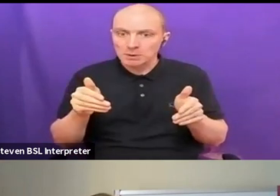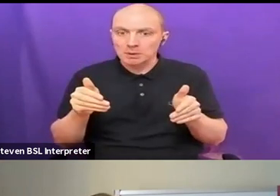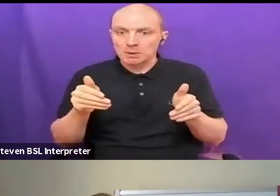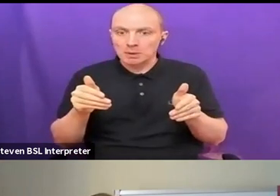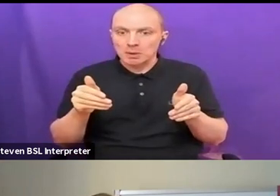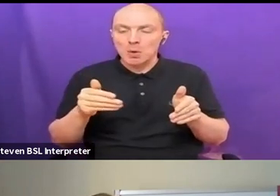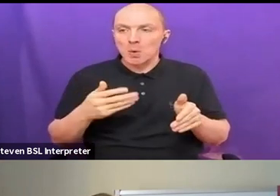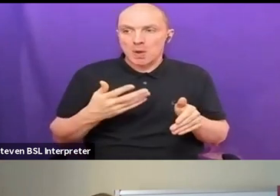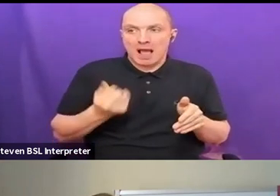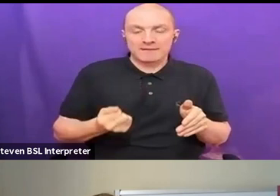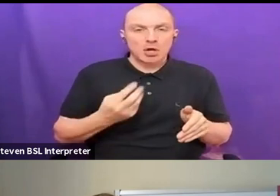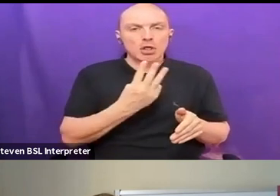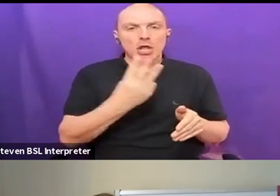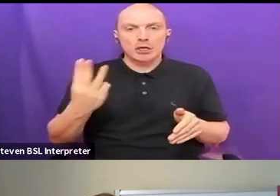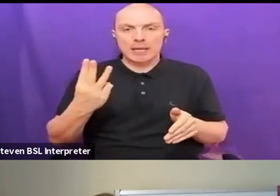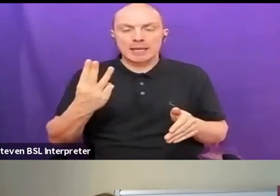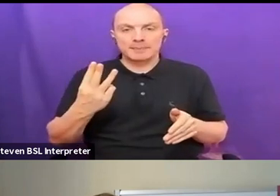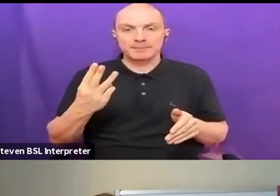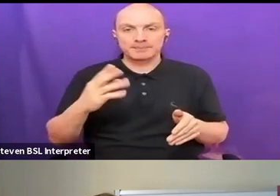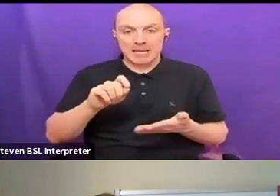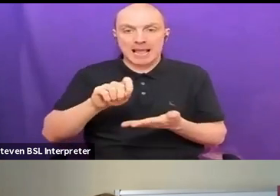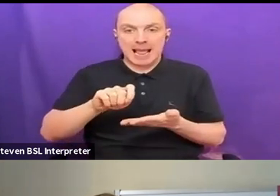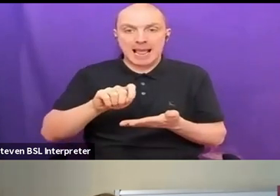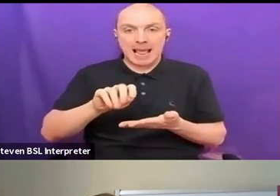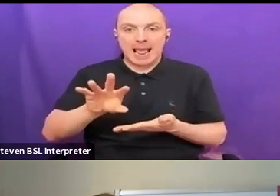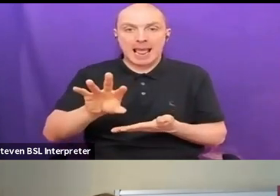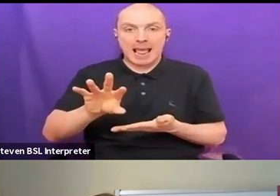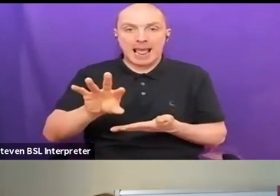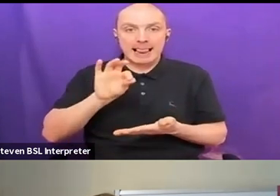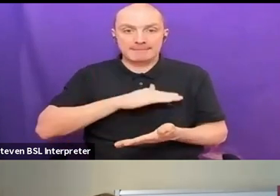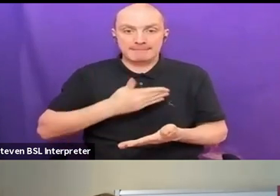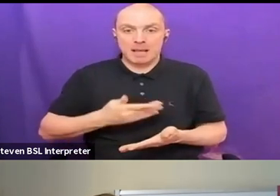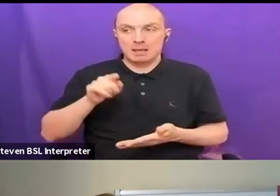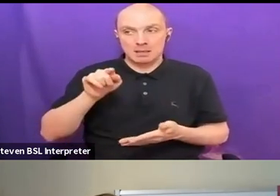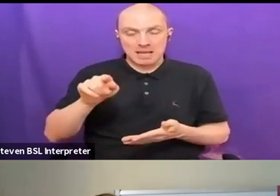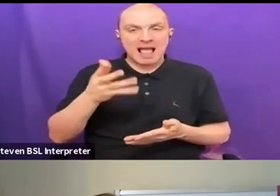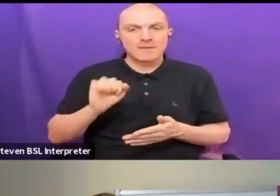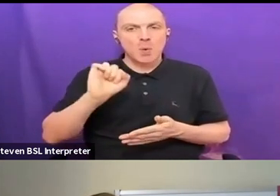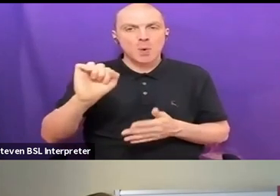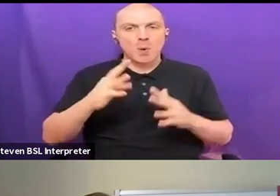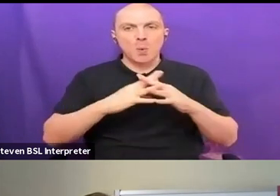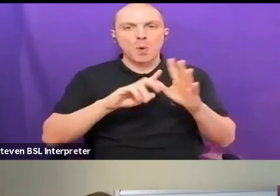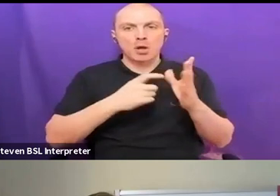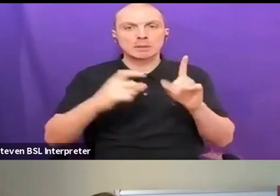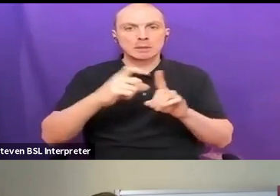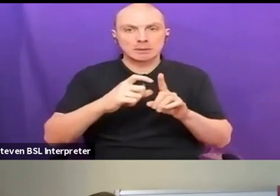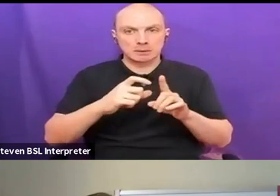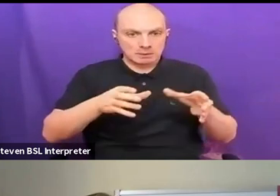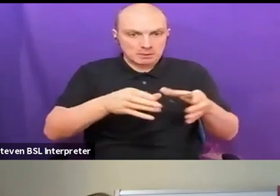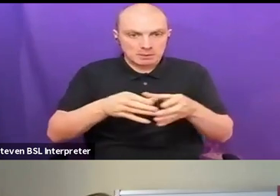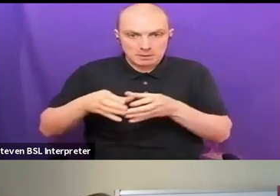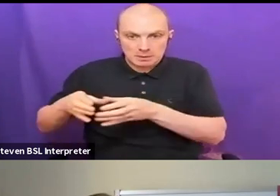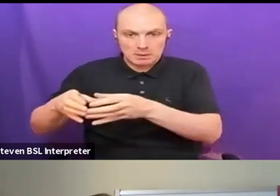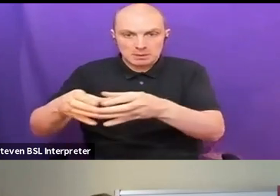33 elected members who are all ward based and have very focused, you know, a very tight focus on place, and work very